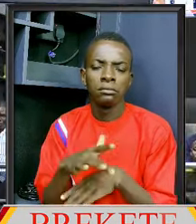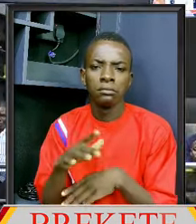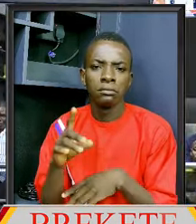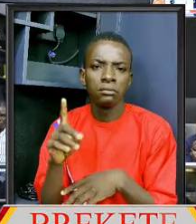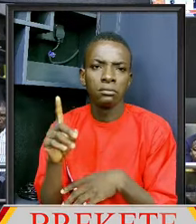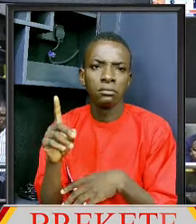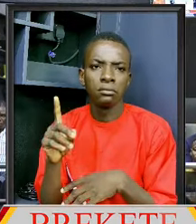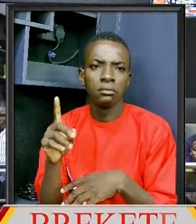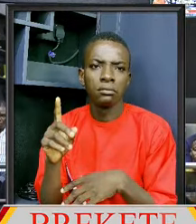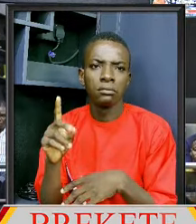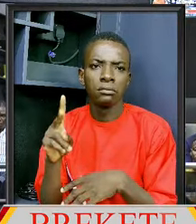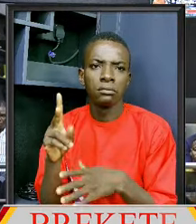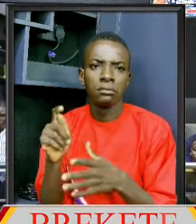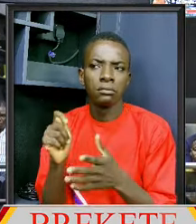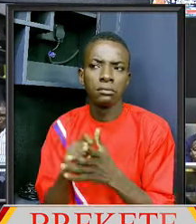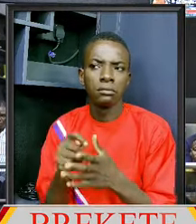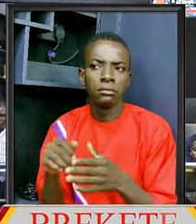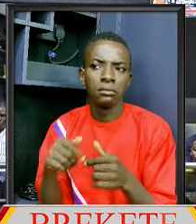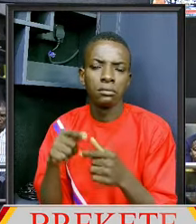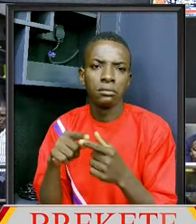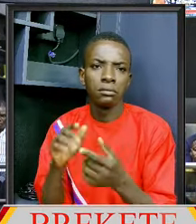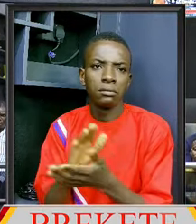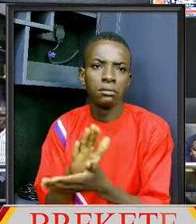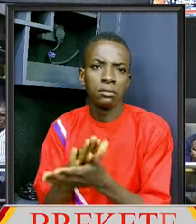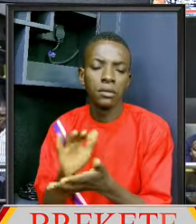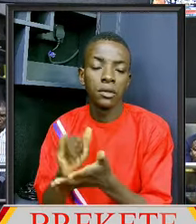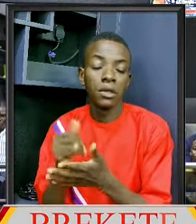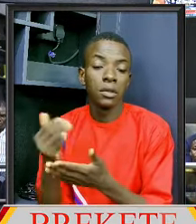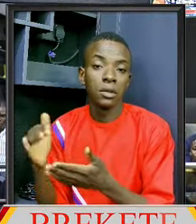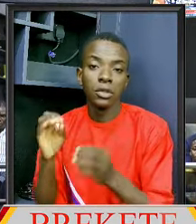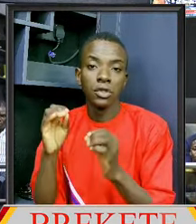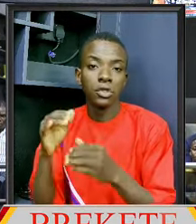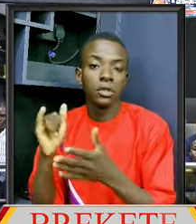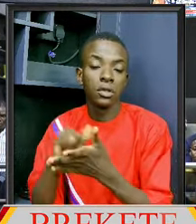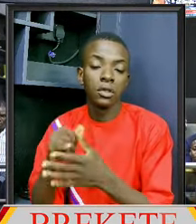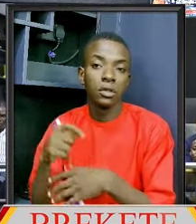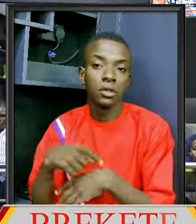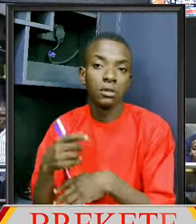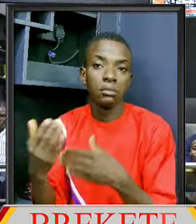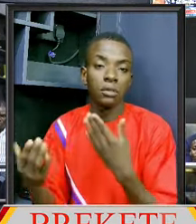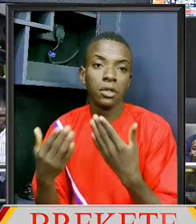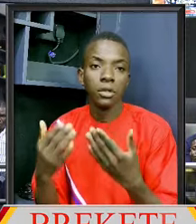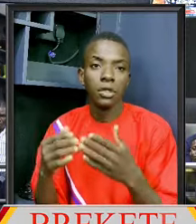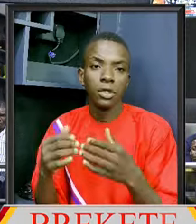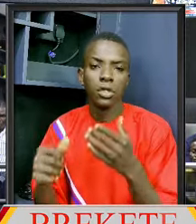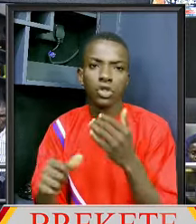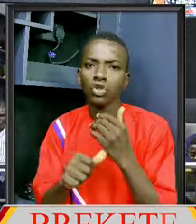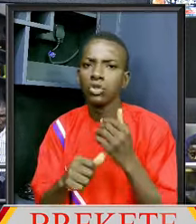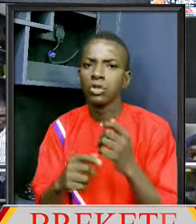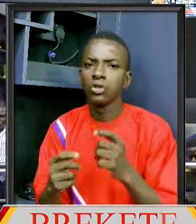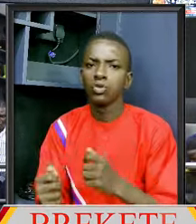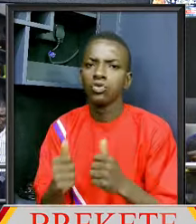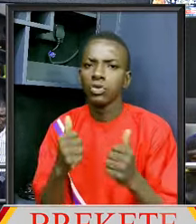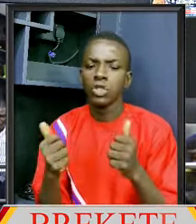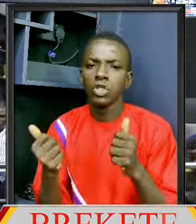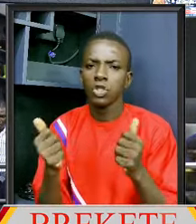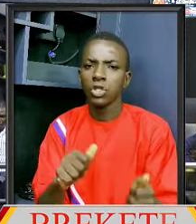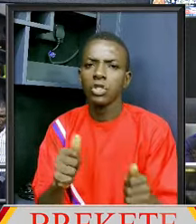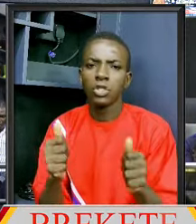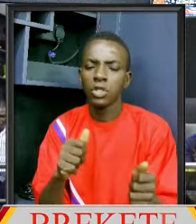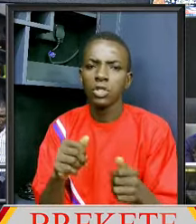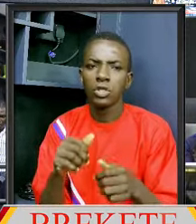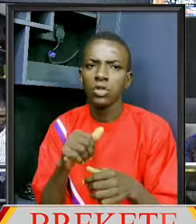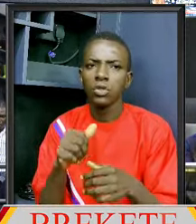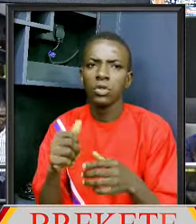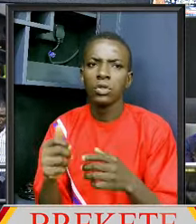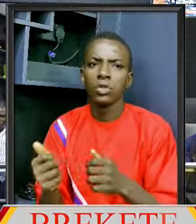2000, you go school. So that thing where they teach them that time, if it be said, because as technology, they quick, they change. So make